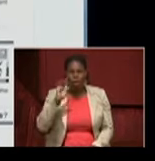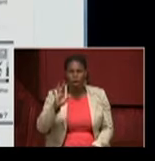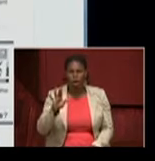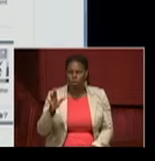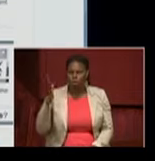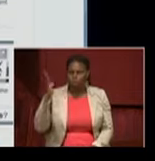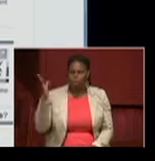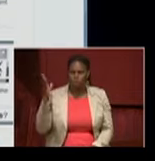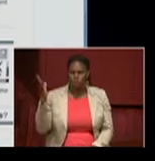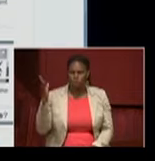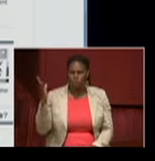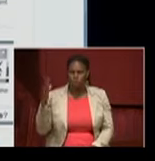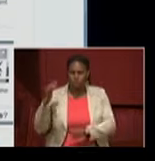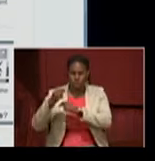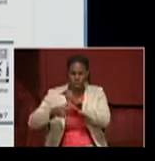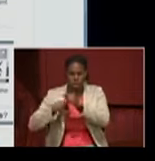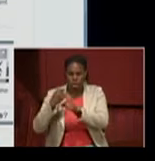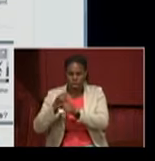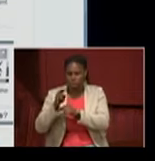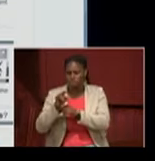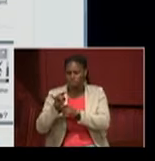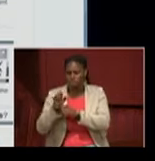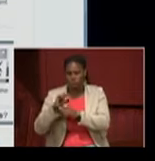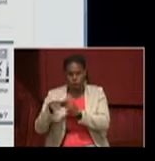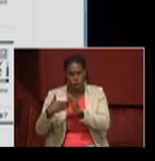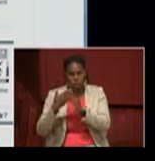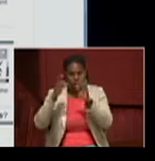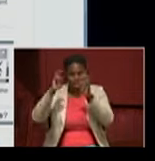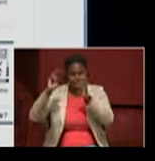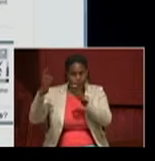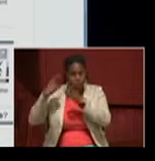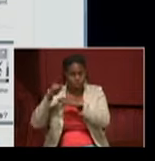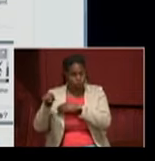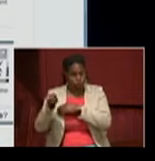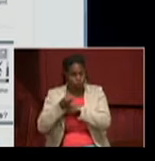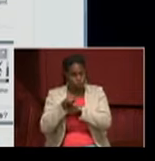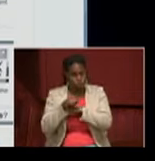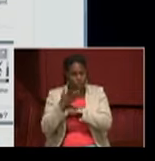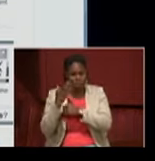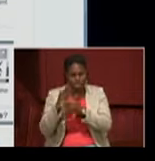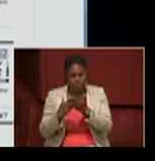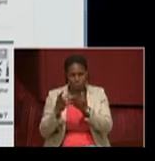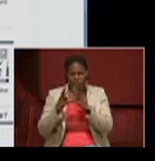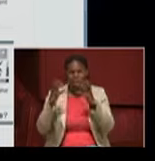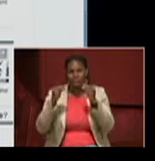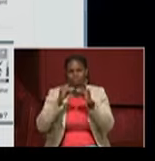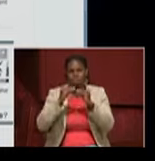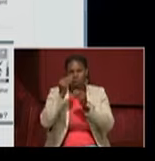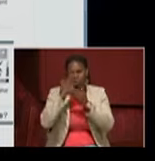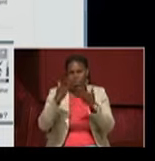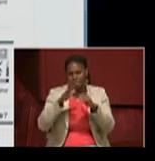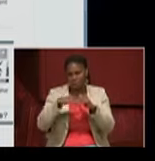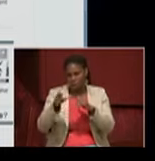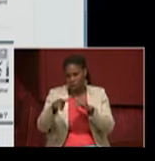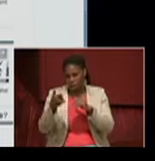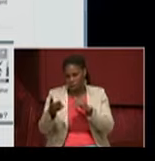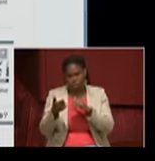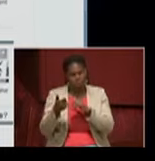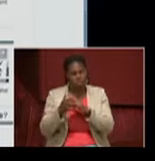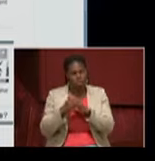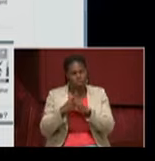genealogy notes. These are all into topics for you. Some of the topics have a lot more information than others. As you can imagine, the topic of